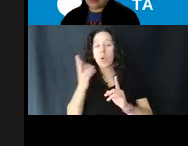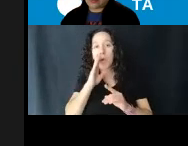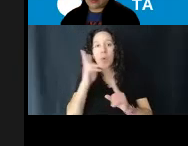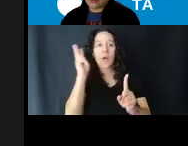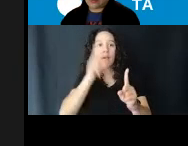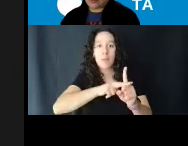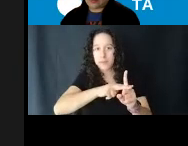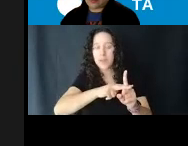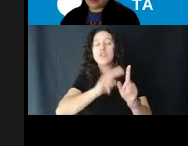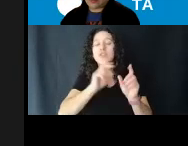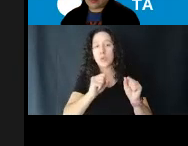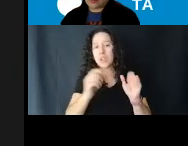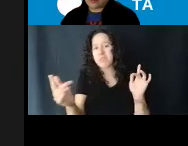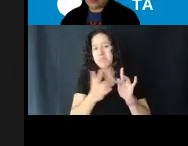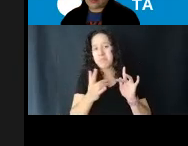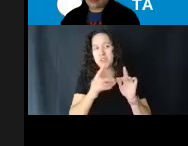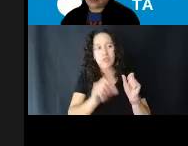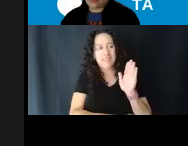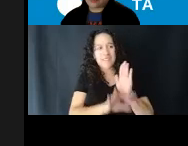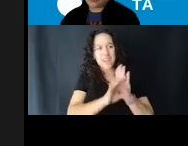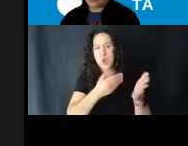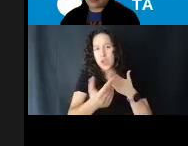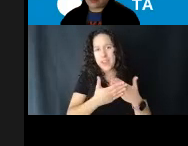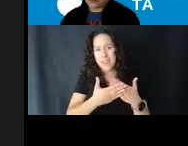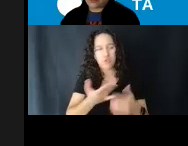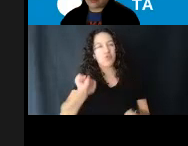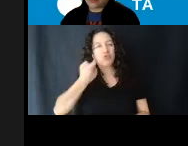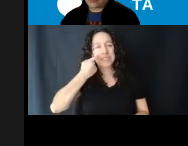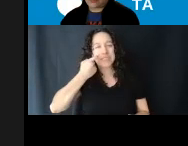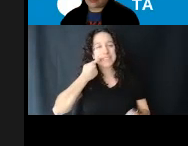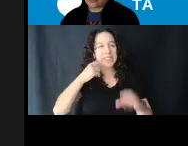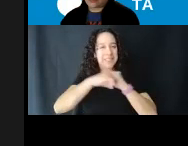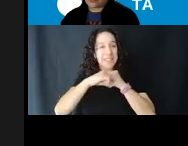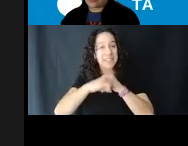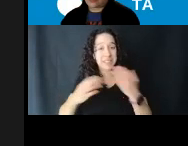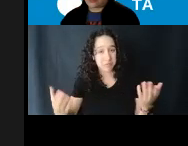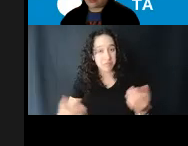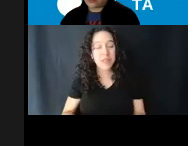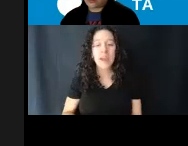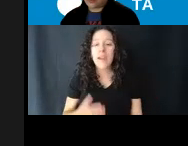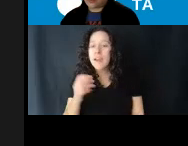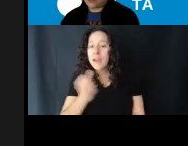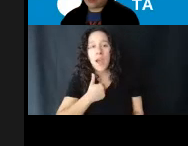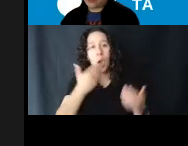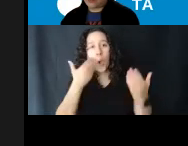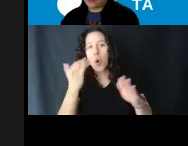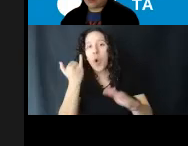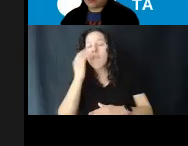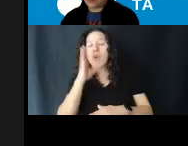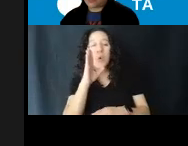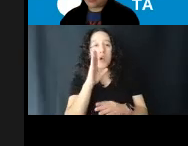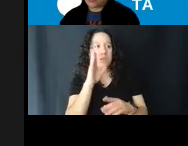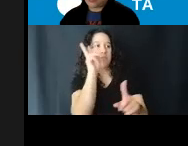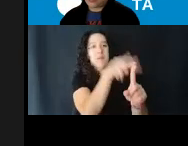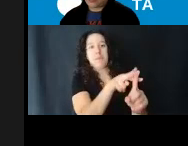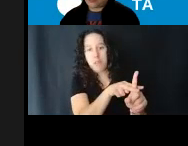connect you with them so that you can find whatever's Yeah. most current. Yeah, I mean, I don't know that we would put in an application. It's more the